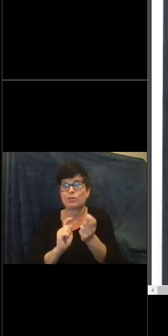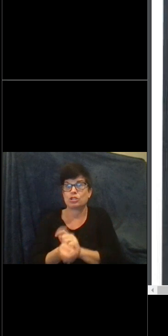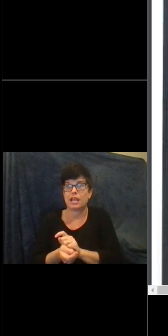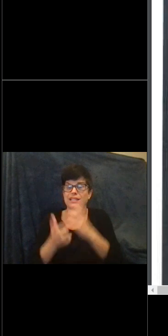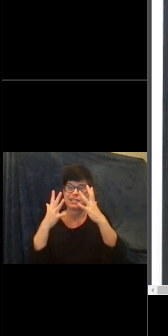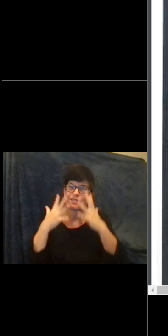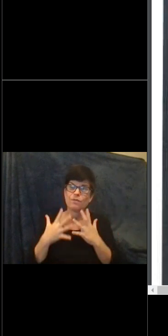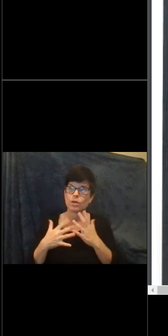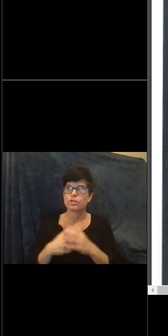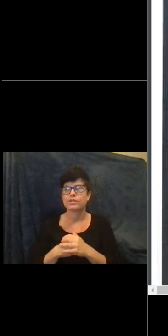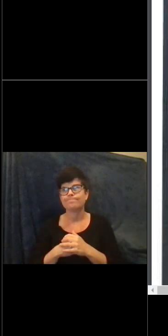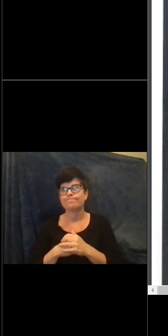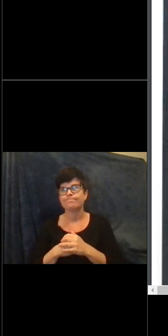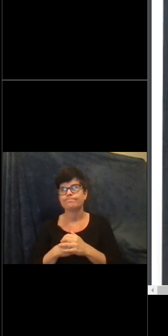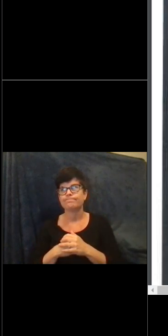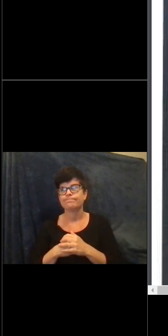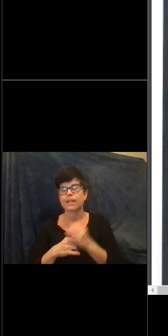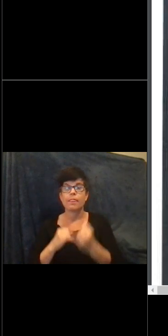last point,